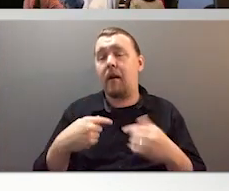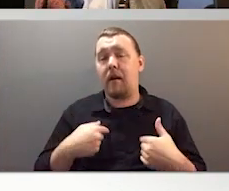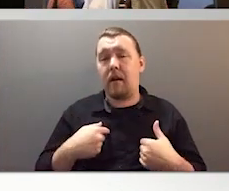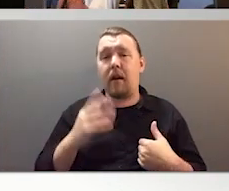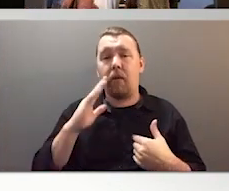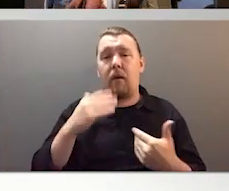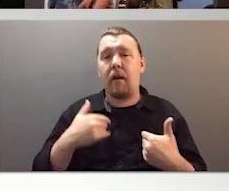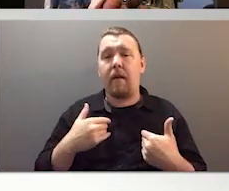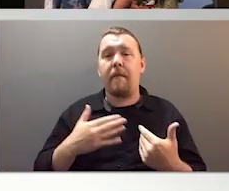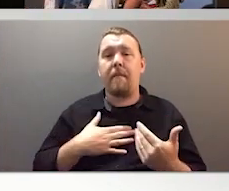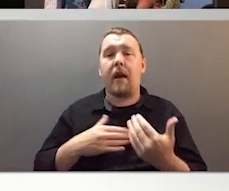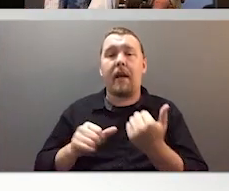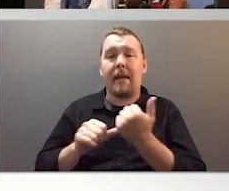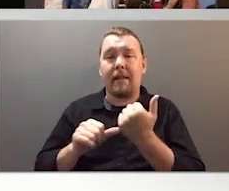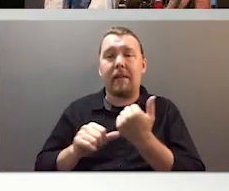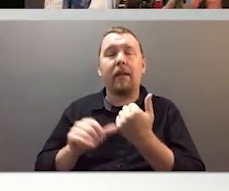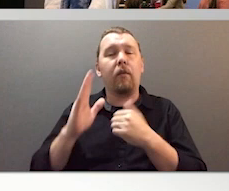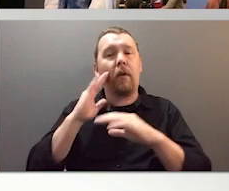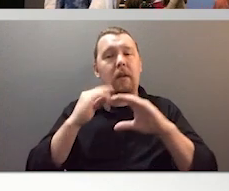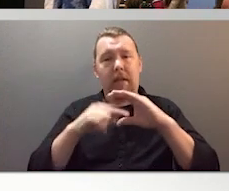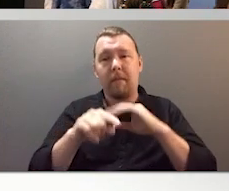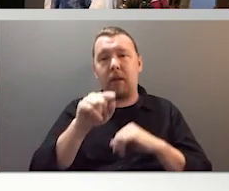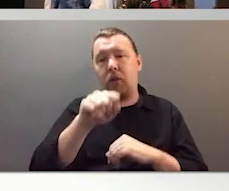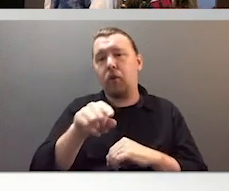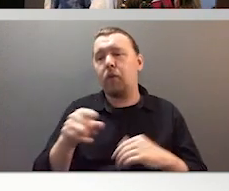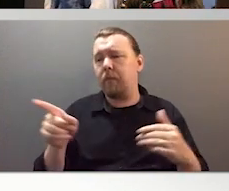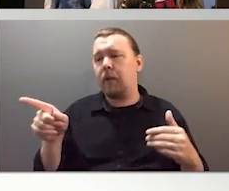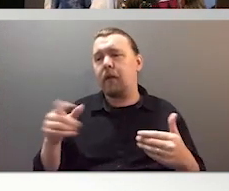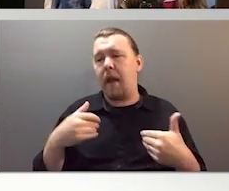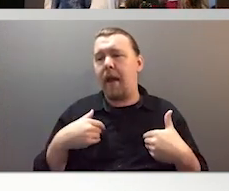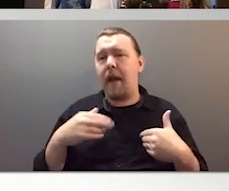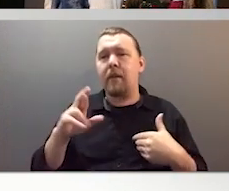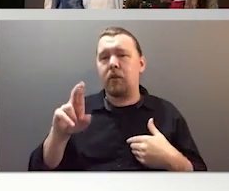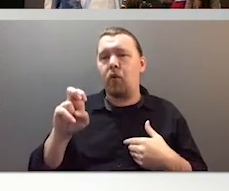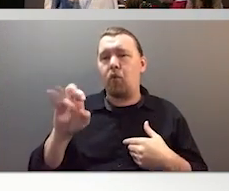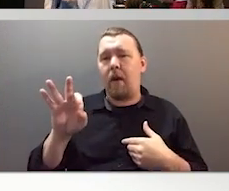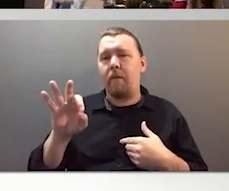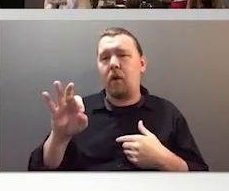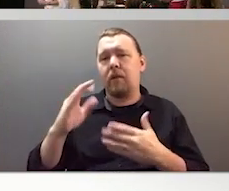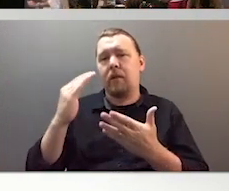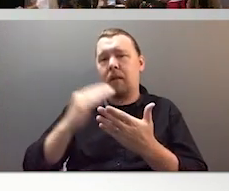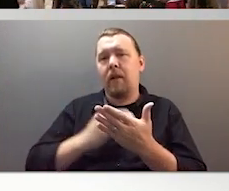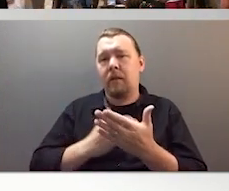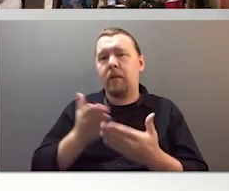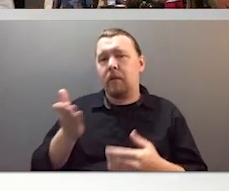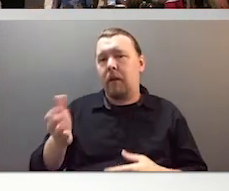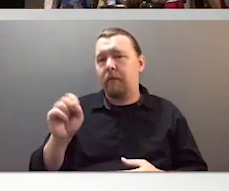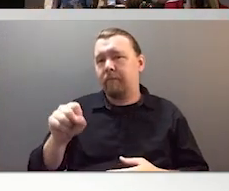CMS? I do, And do you go to the schools? if they'll let me.